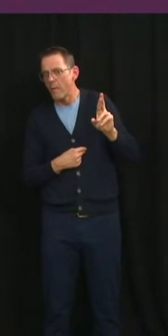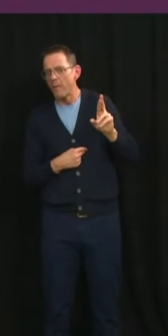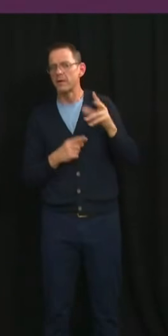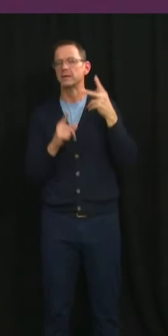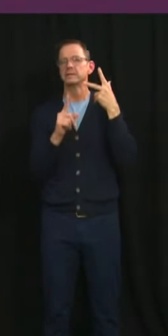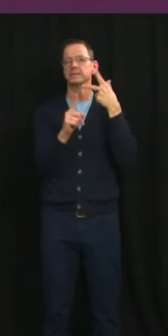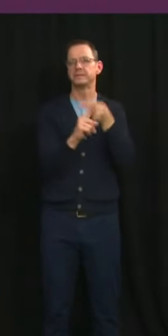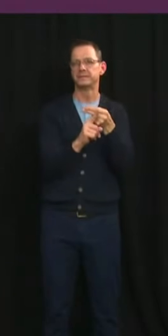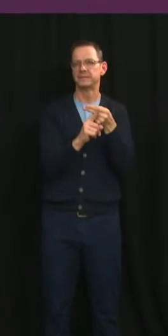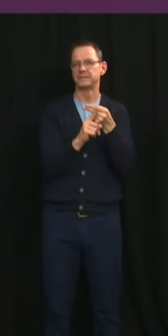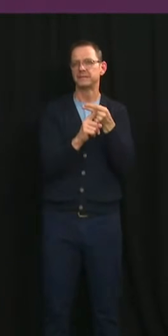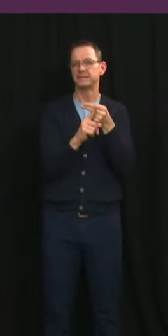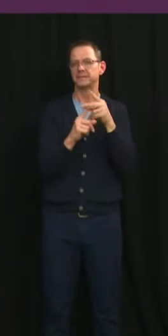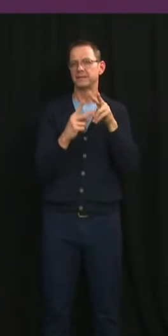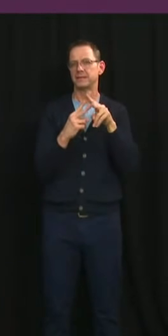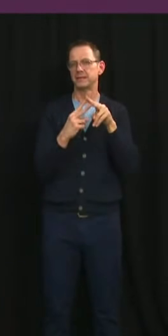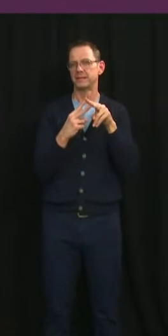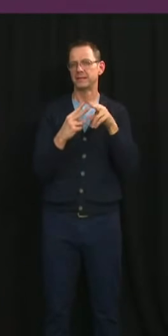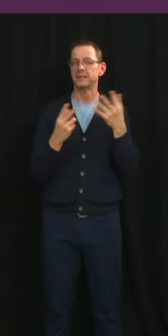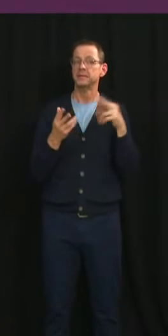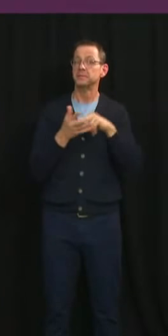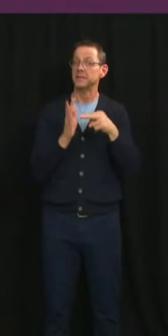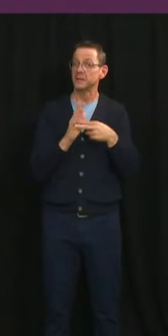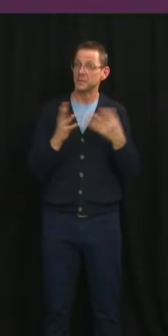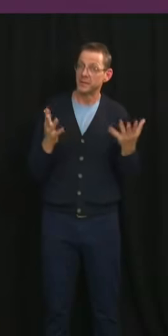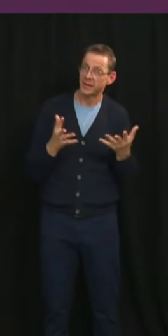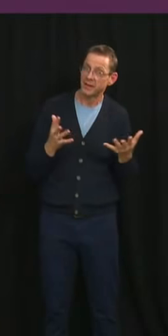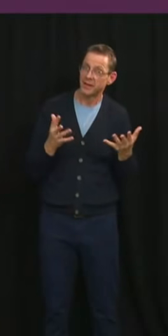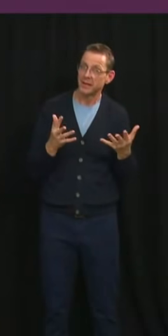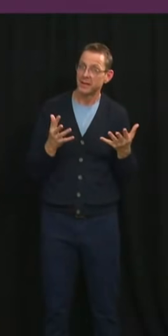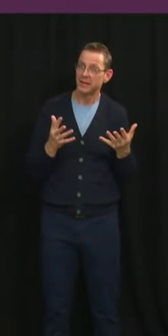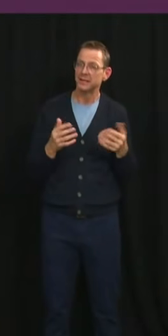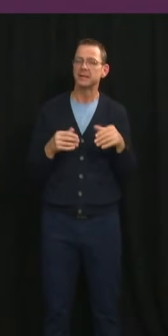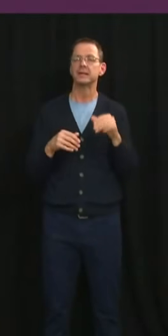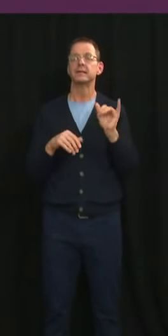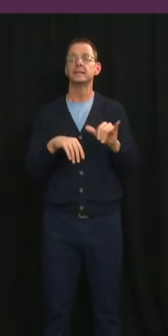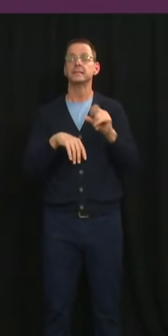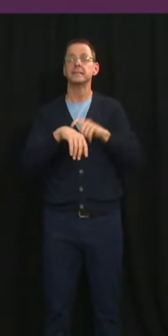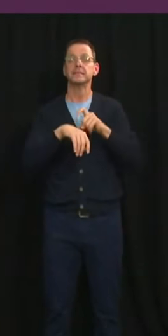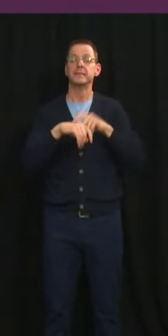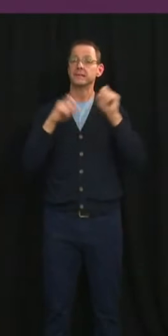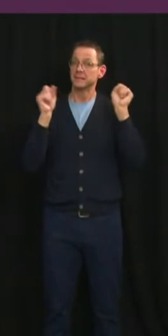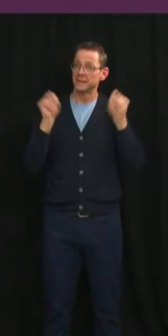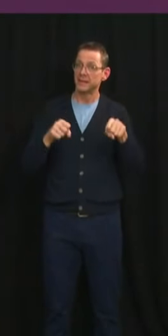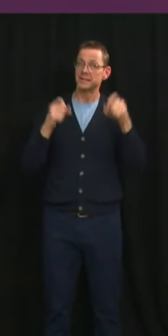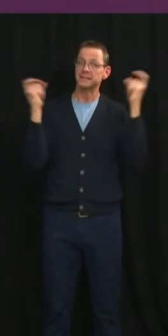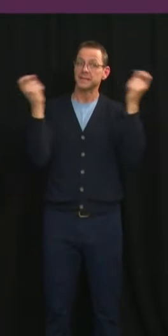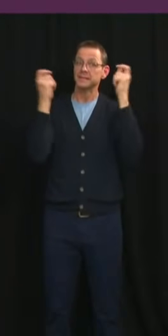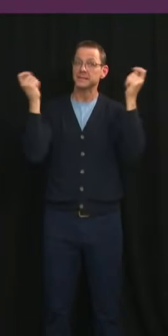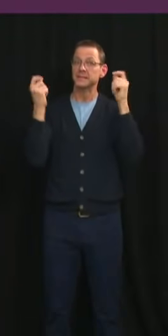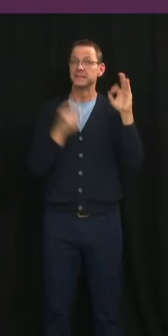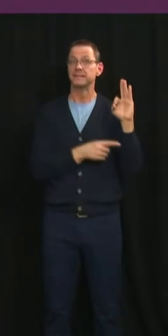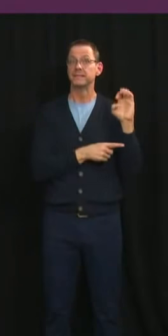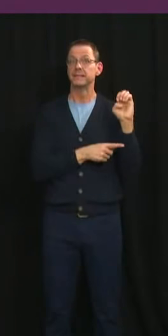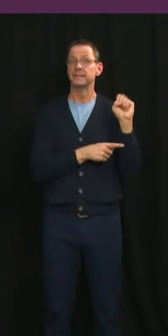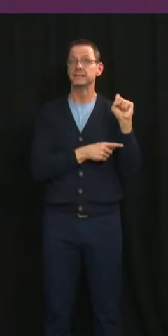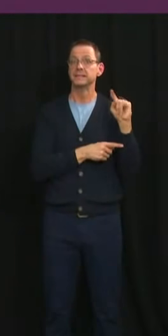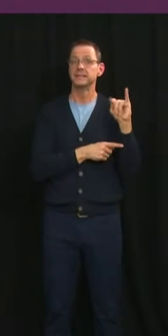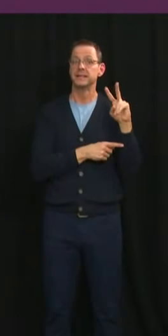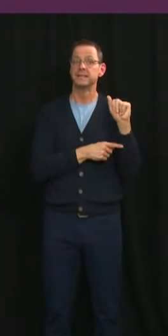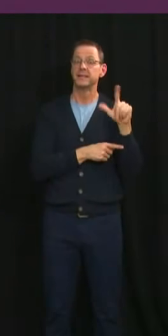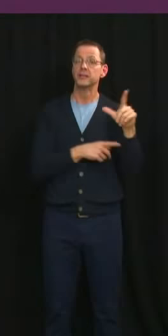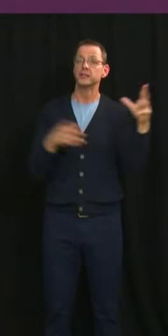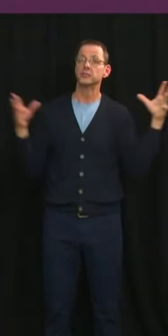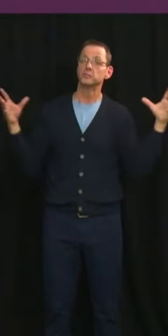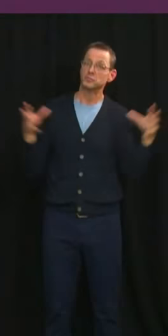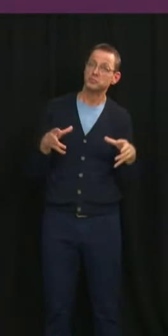to proceed. Masking and distancing would be encouraged but not mandated. And so that's the kind of path